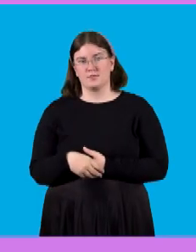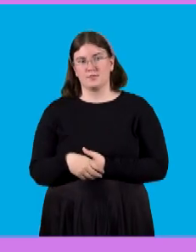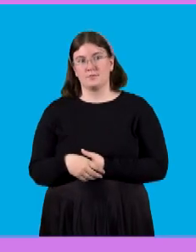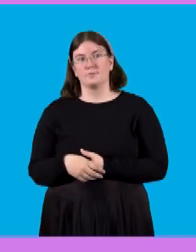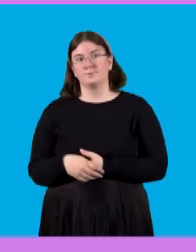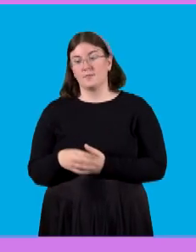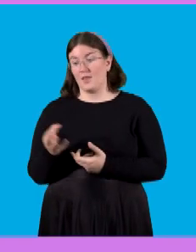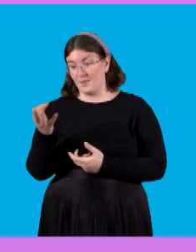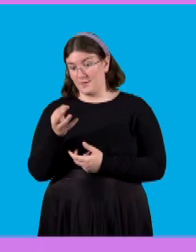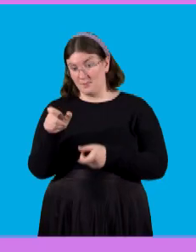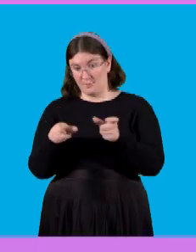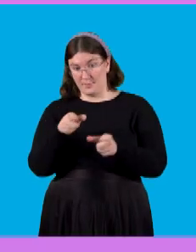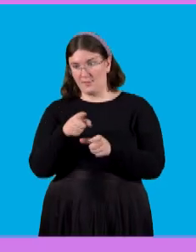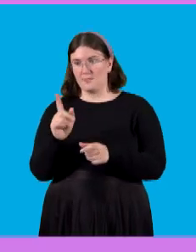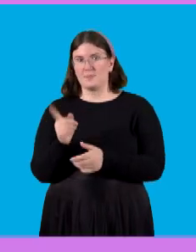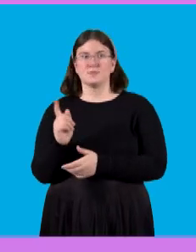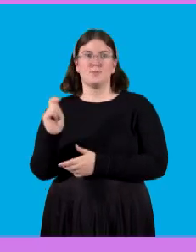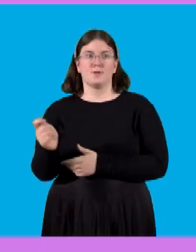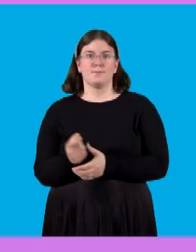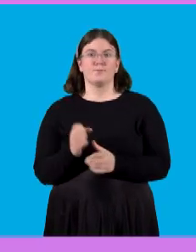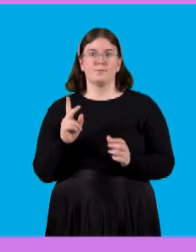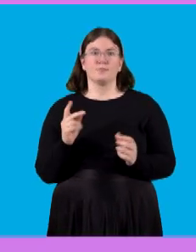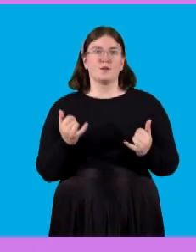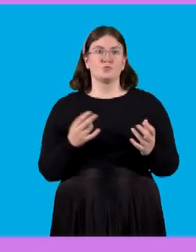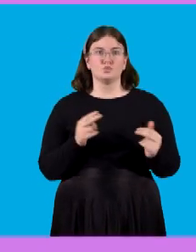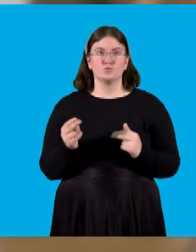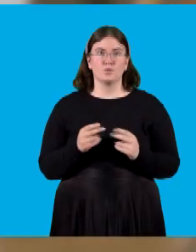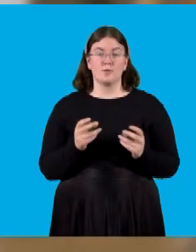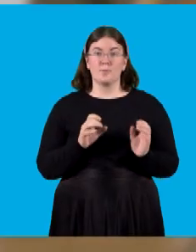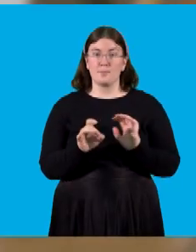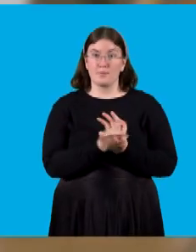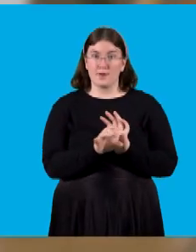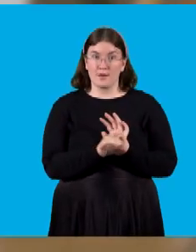19,350 Rand. That is the amount due by the three guys. Guys, let us quickly